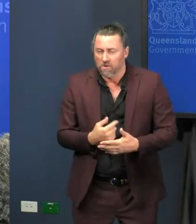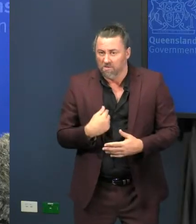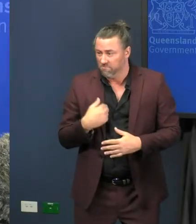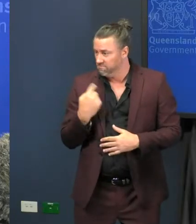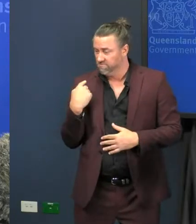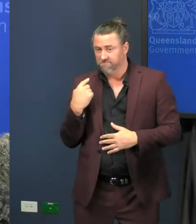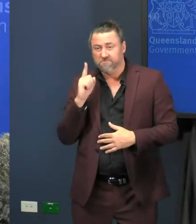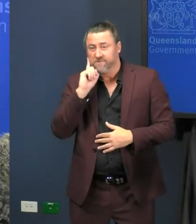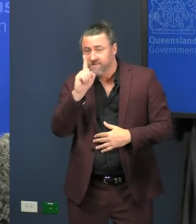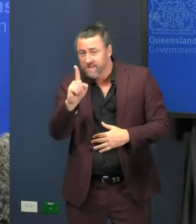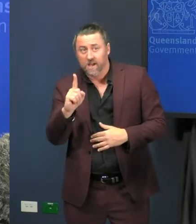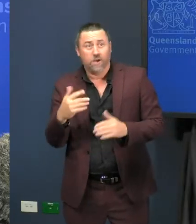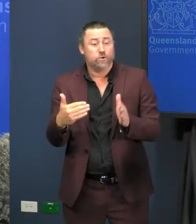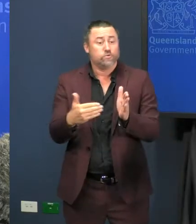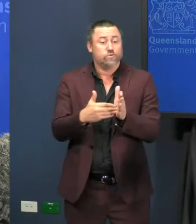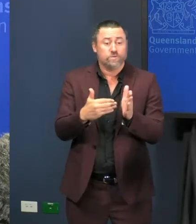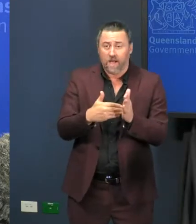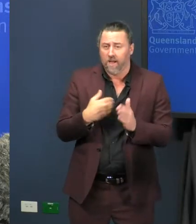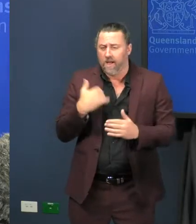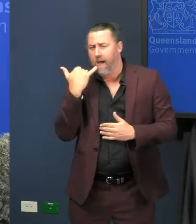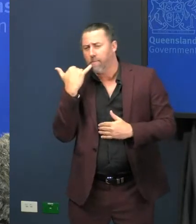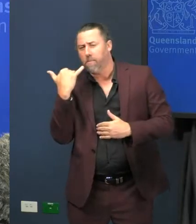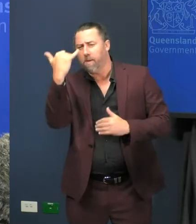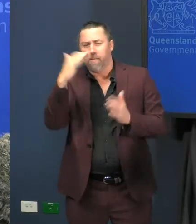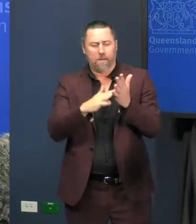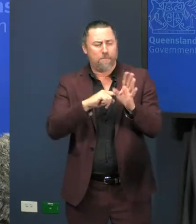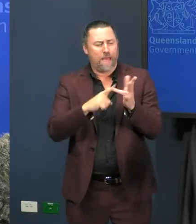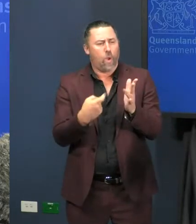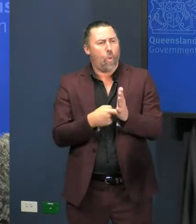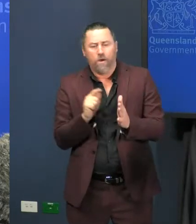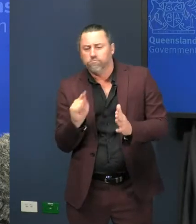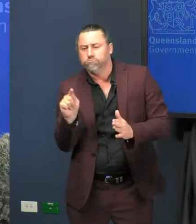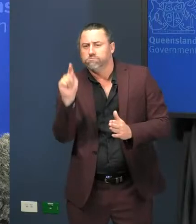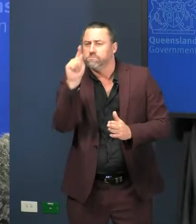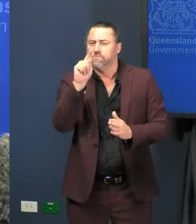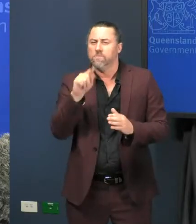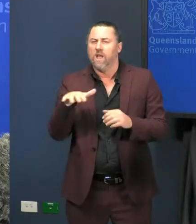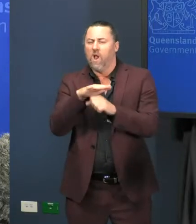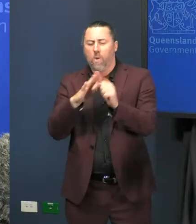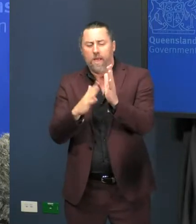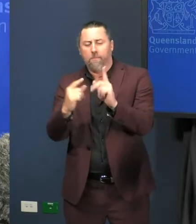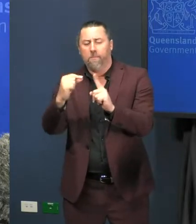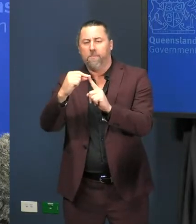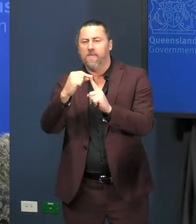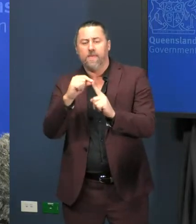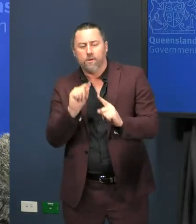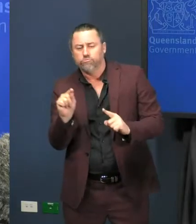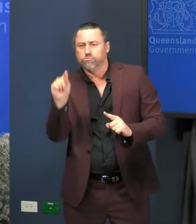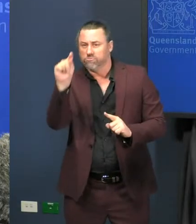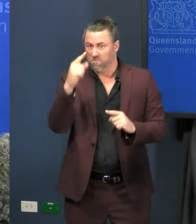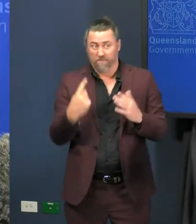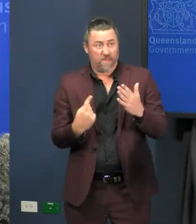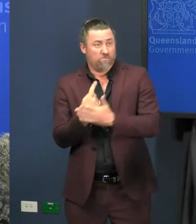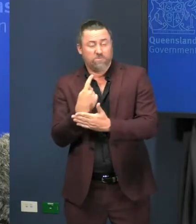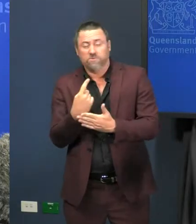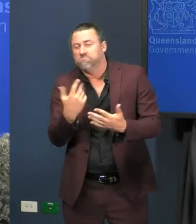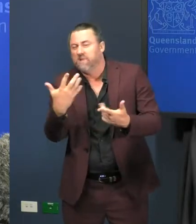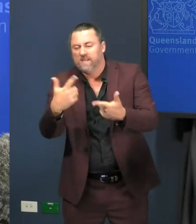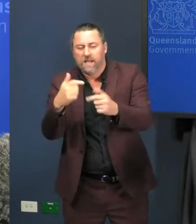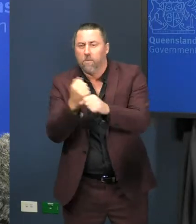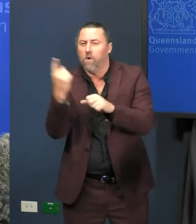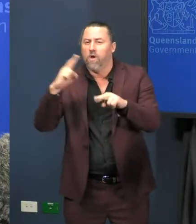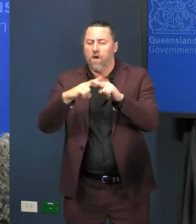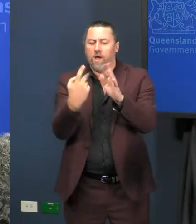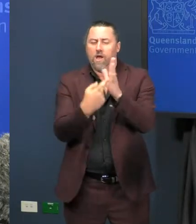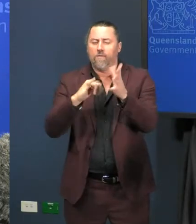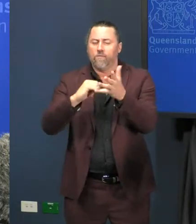last 24 hours with some of the impacted mayors and our local members in places like